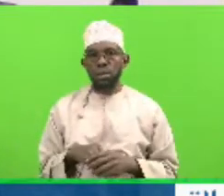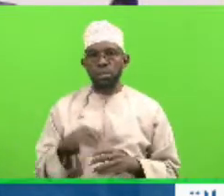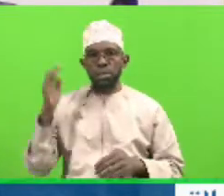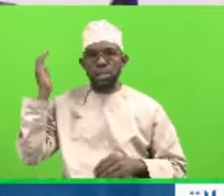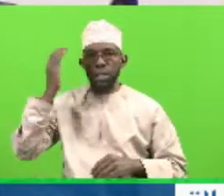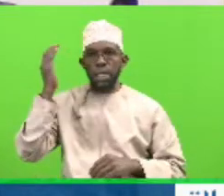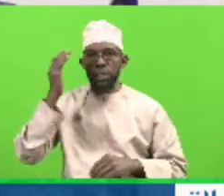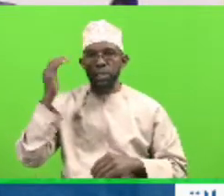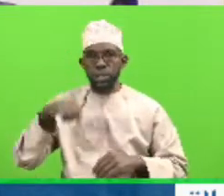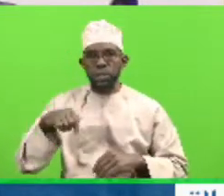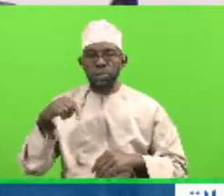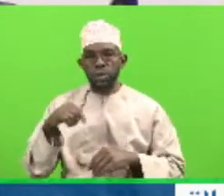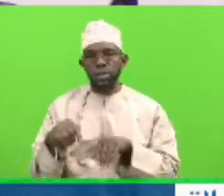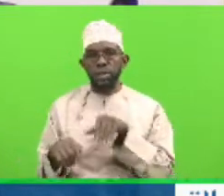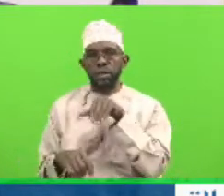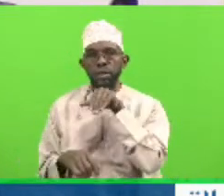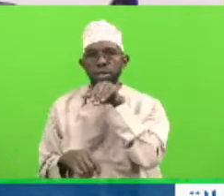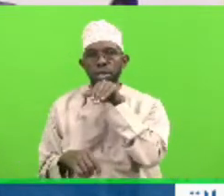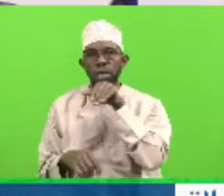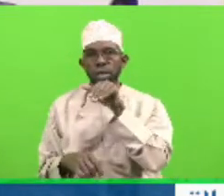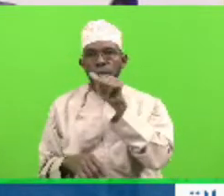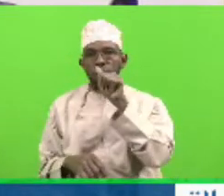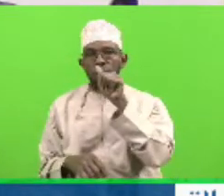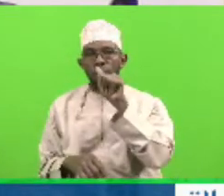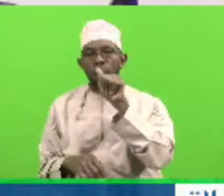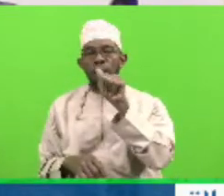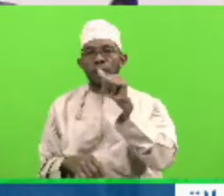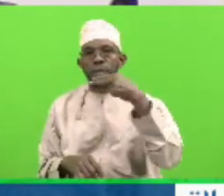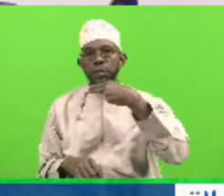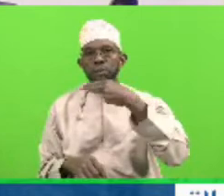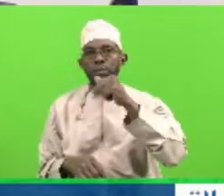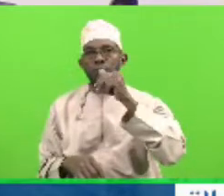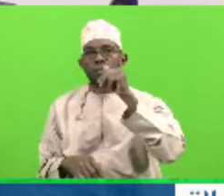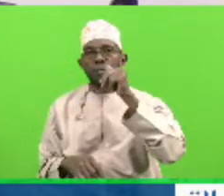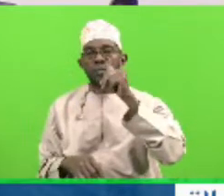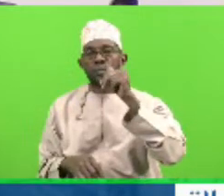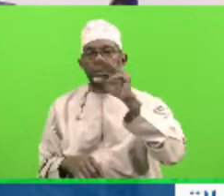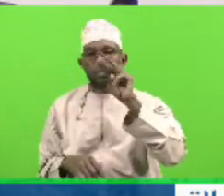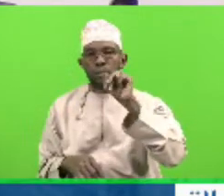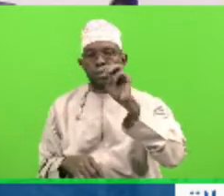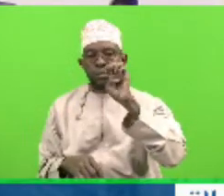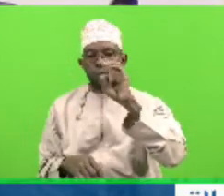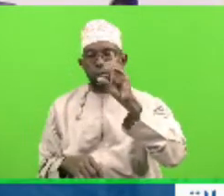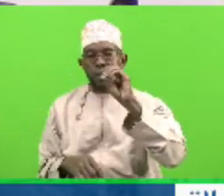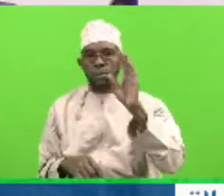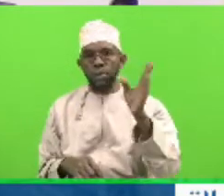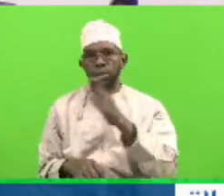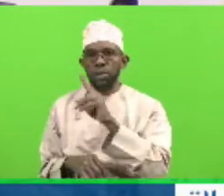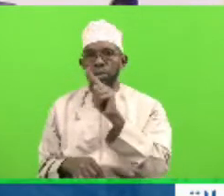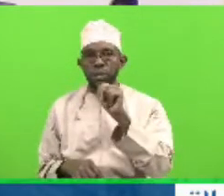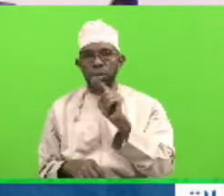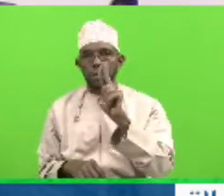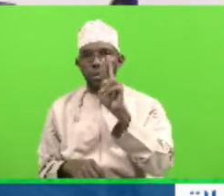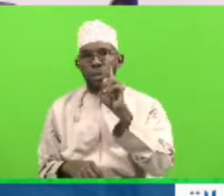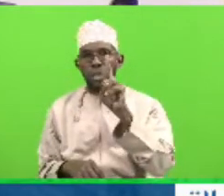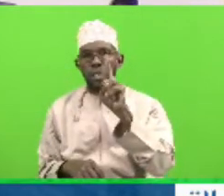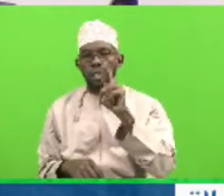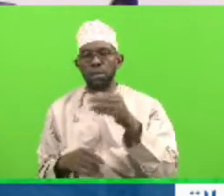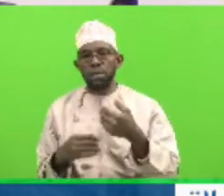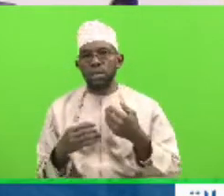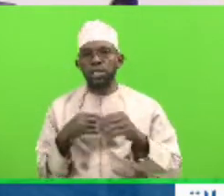khatib is Sheikh Ahmed Noor Muhammad Haji. Sheikh was unwell for a few